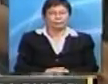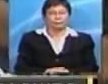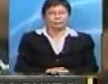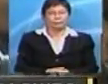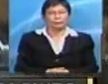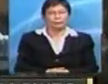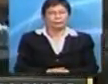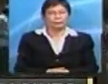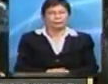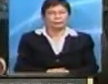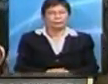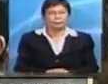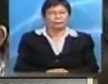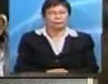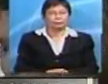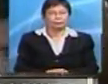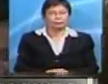This microphone is not working here.